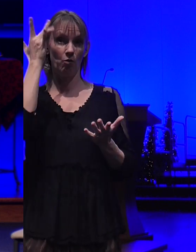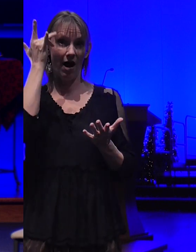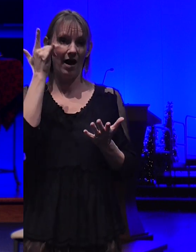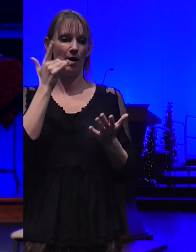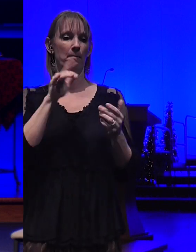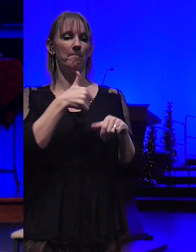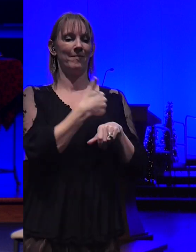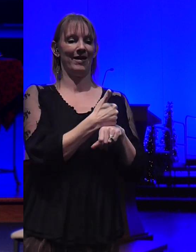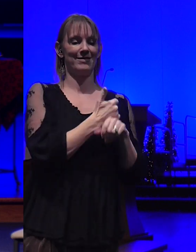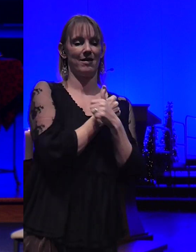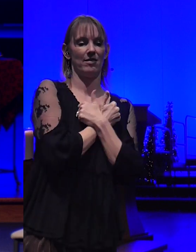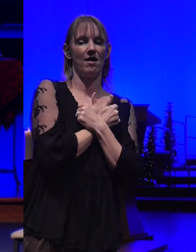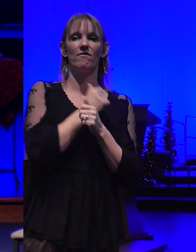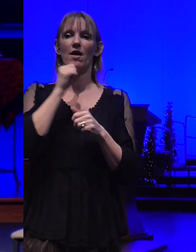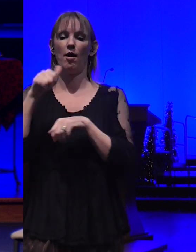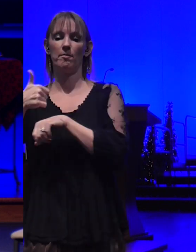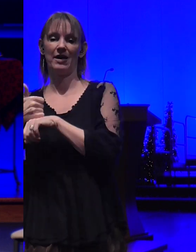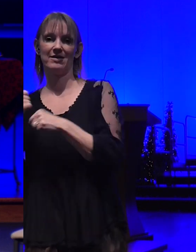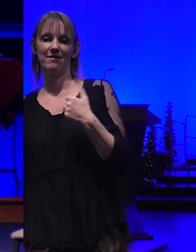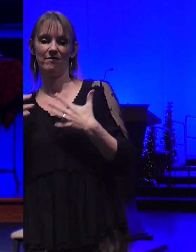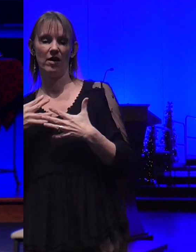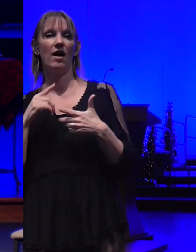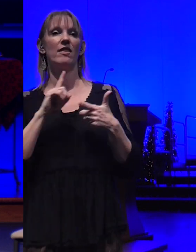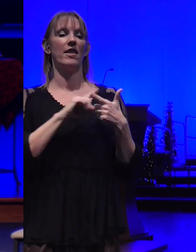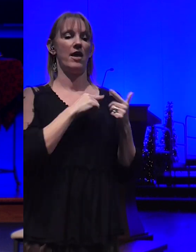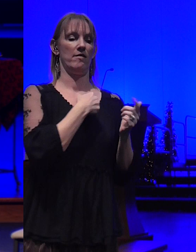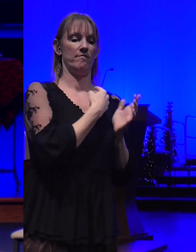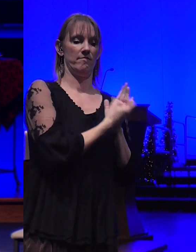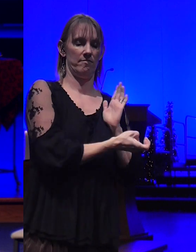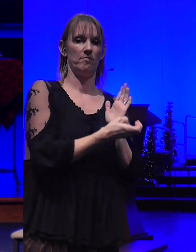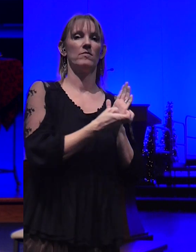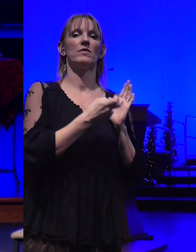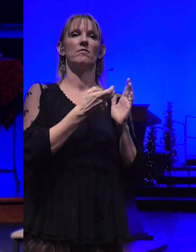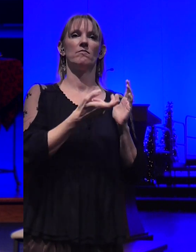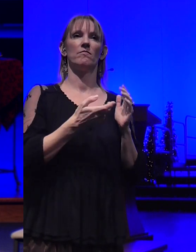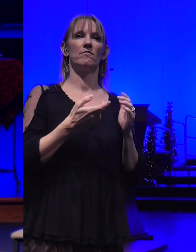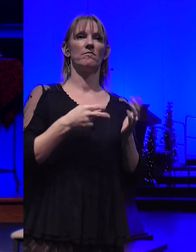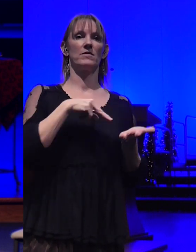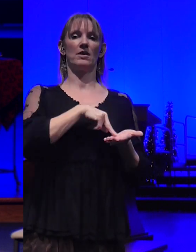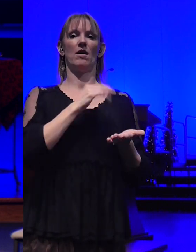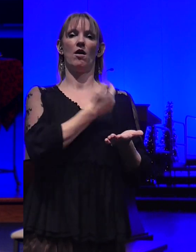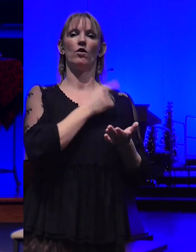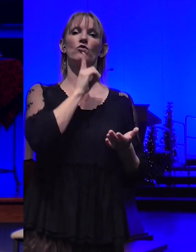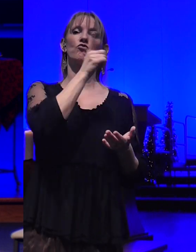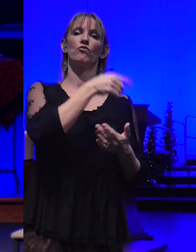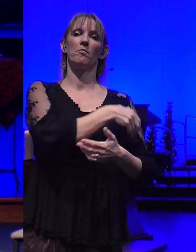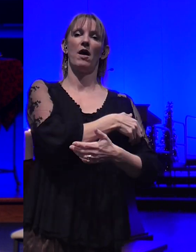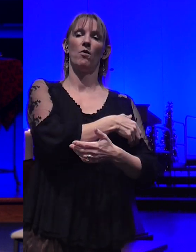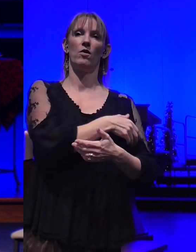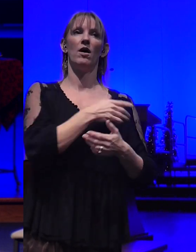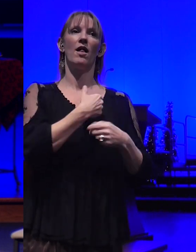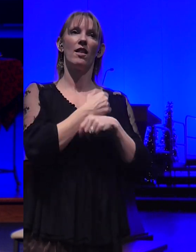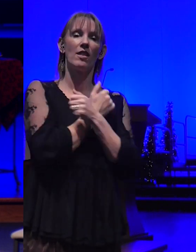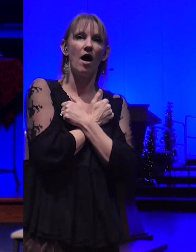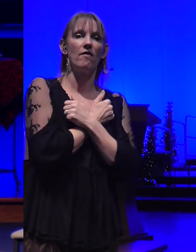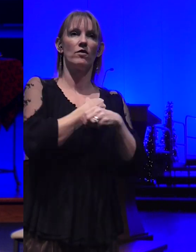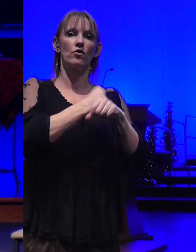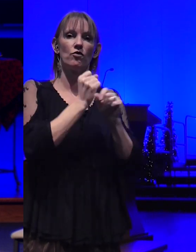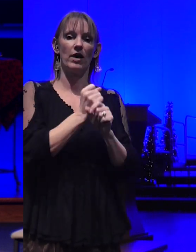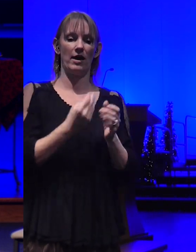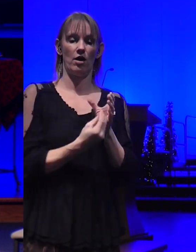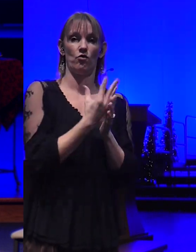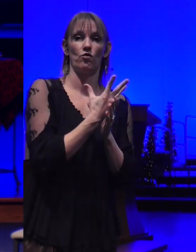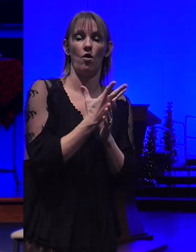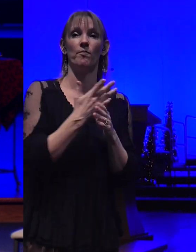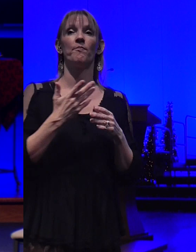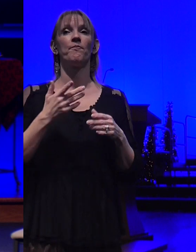fear-based beings, we step into our true power to love and to create and to grow. And we do that best when we do